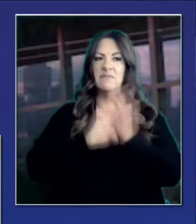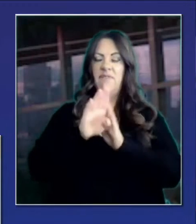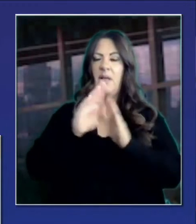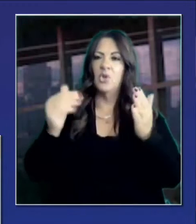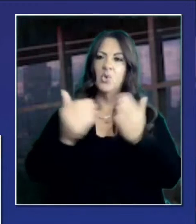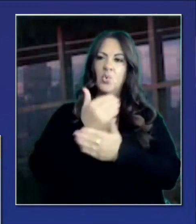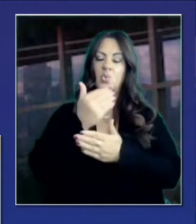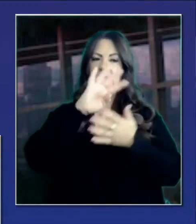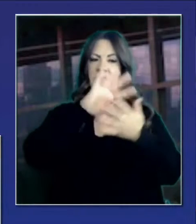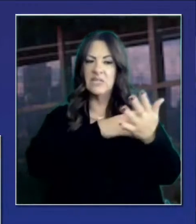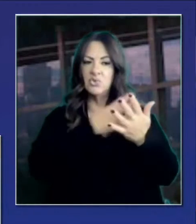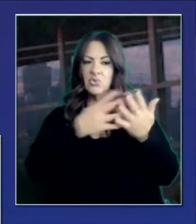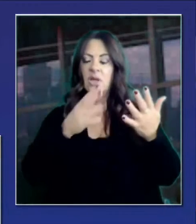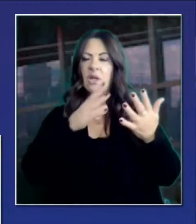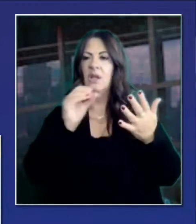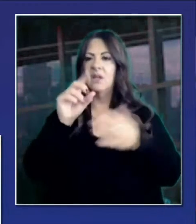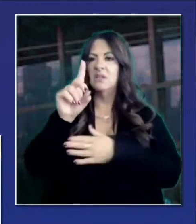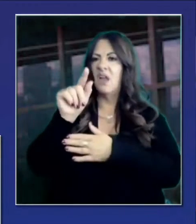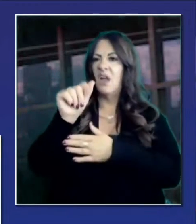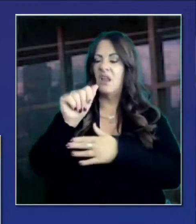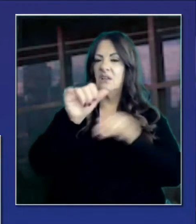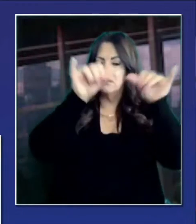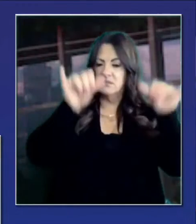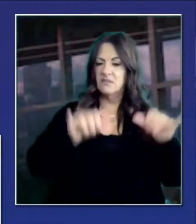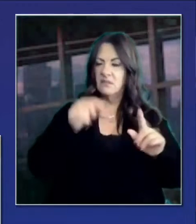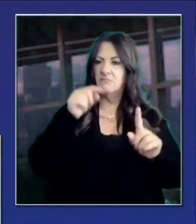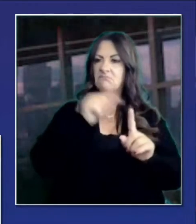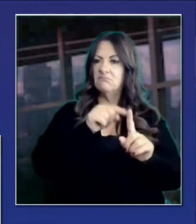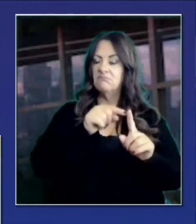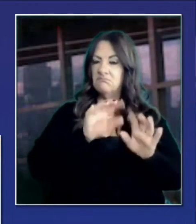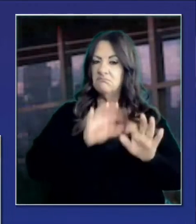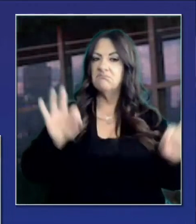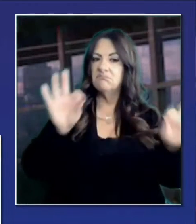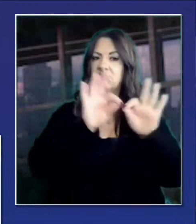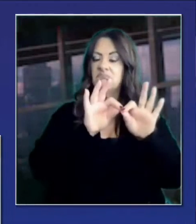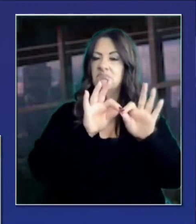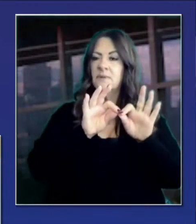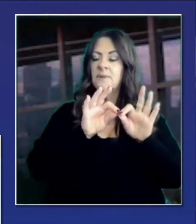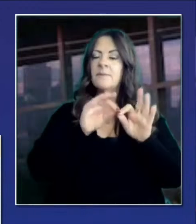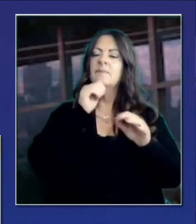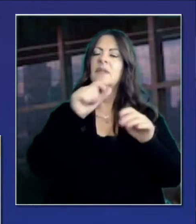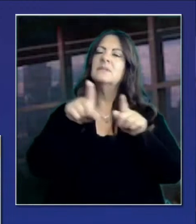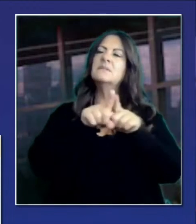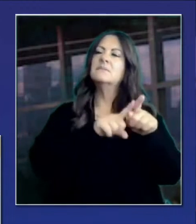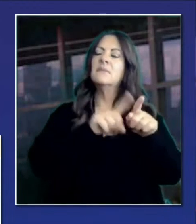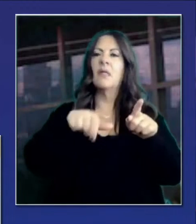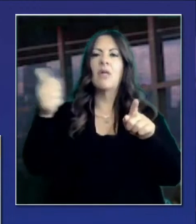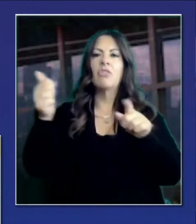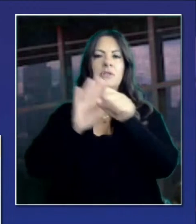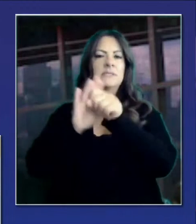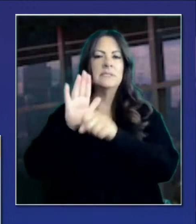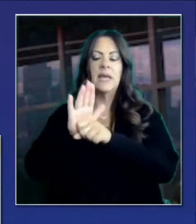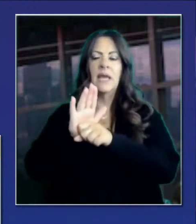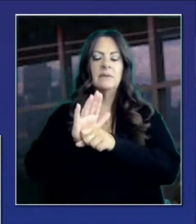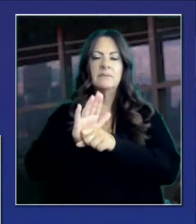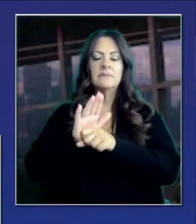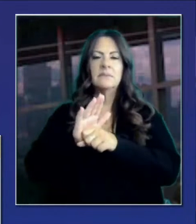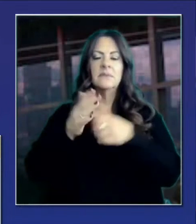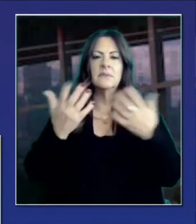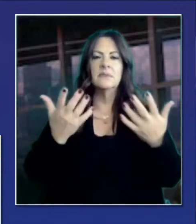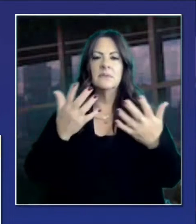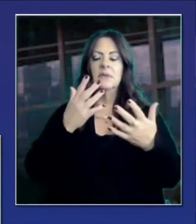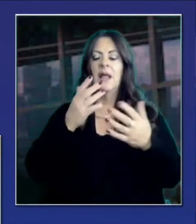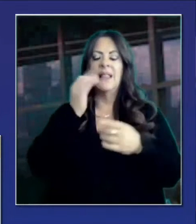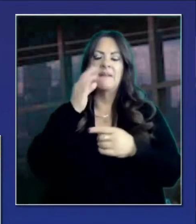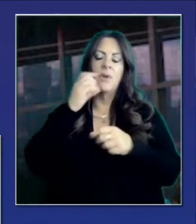it's end-to-end. It's not just a notification system, as some other states have, or a system for reservations just with state